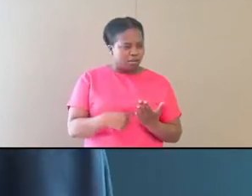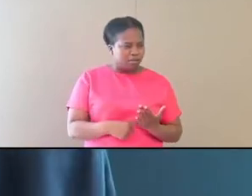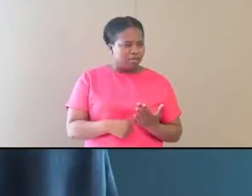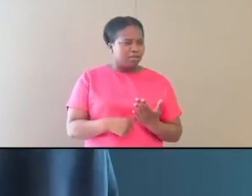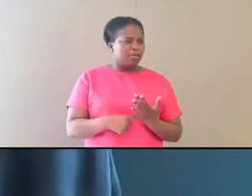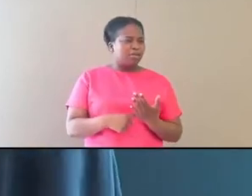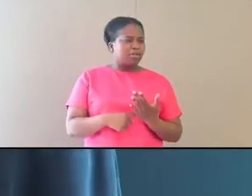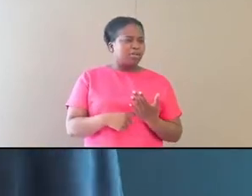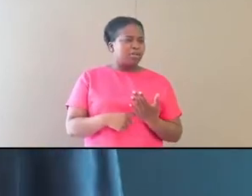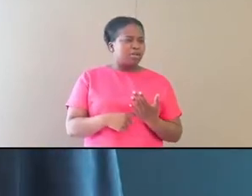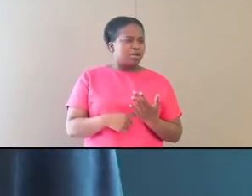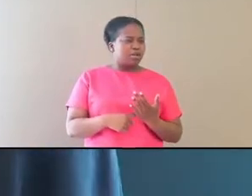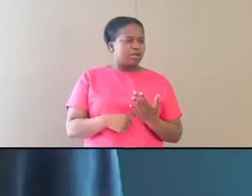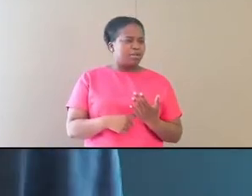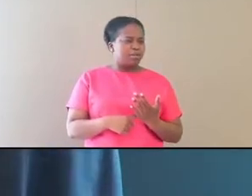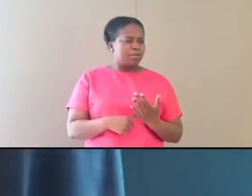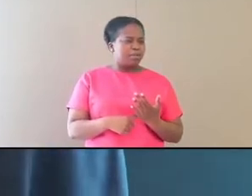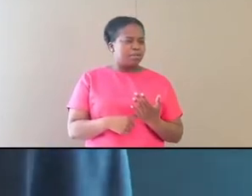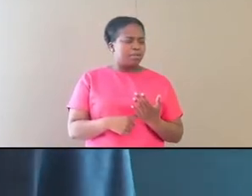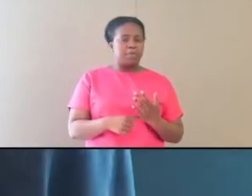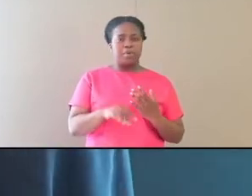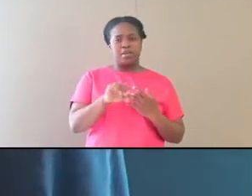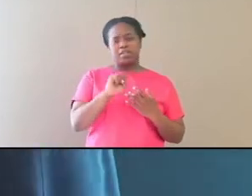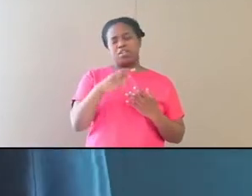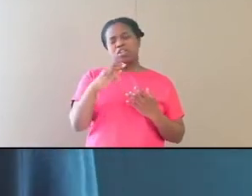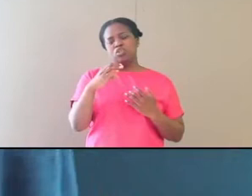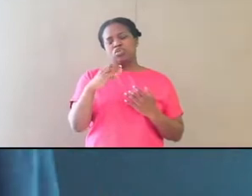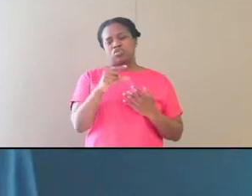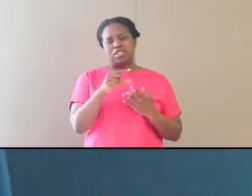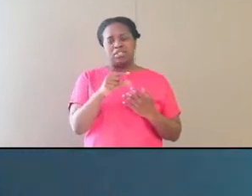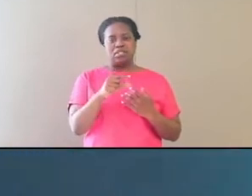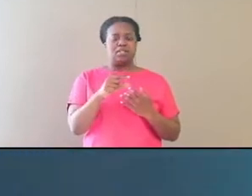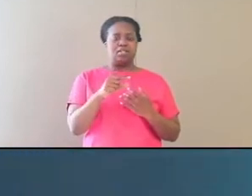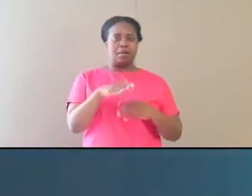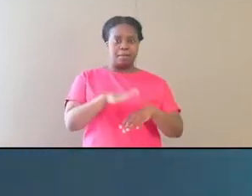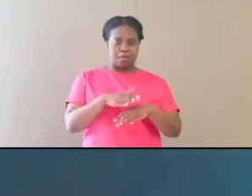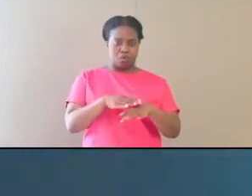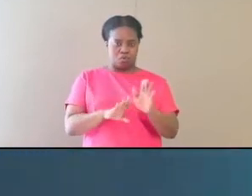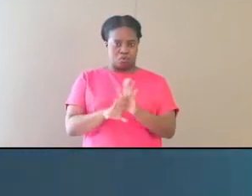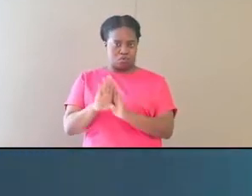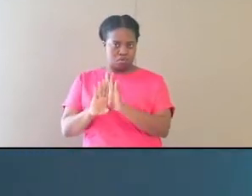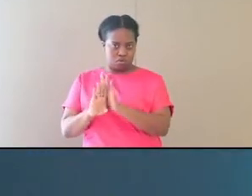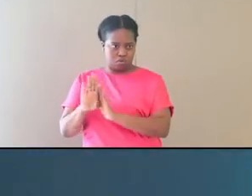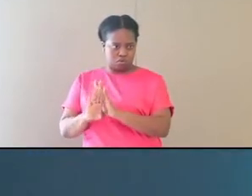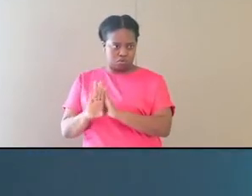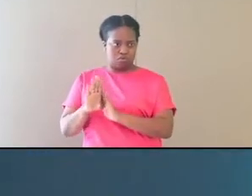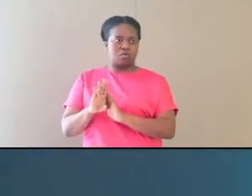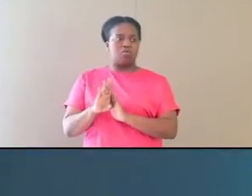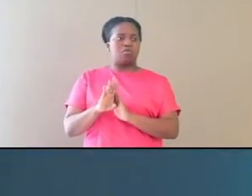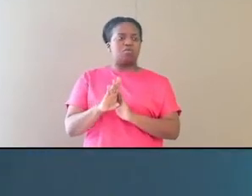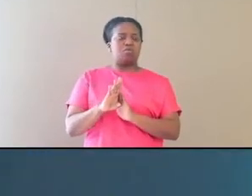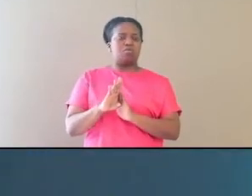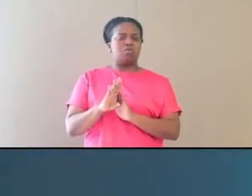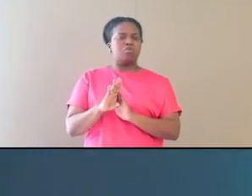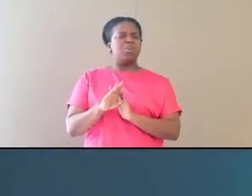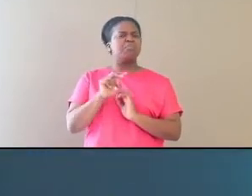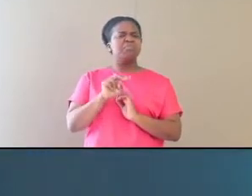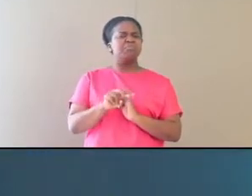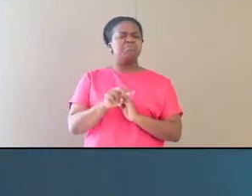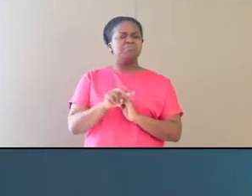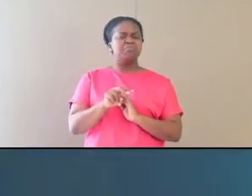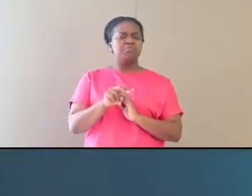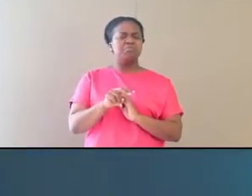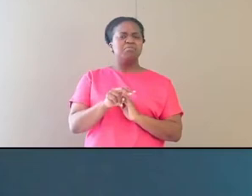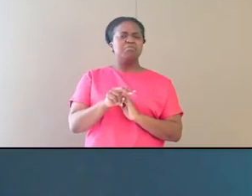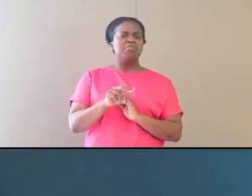for increasing the CSG, which was specifically what the DSD asked us to do. And in this, we looked at what would be the impact